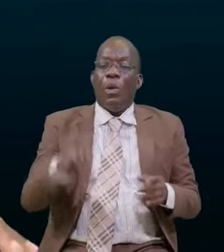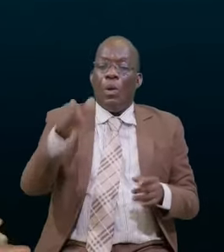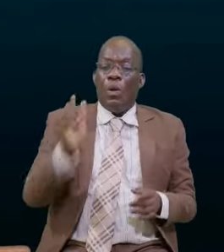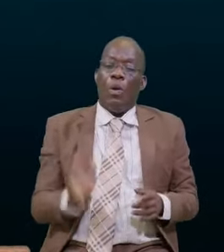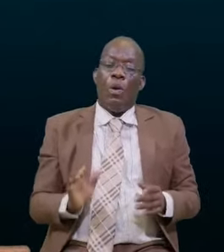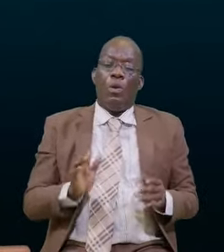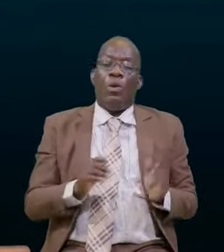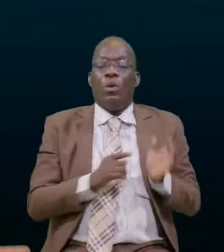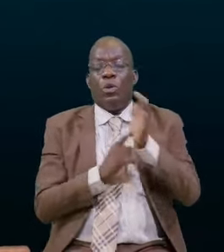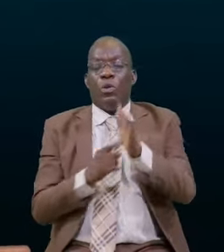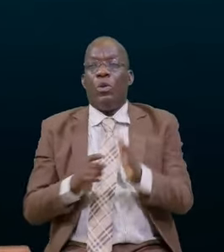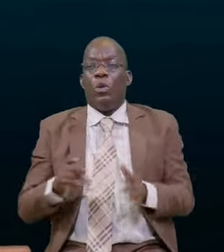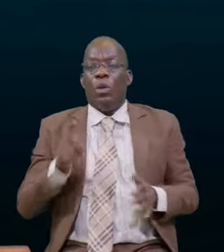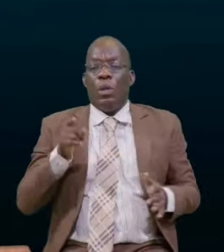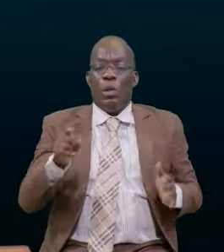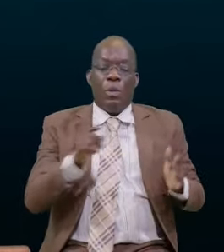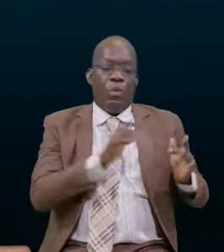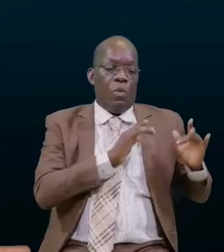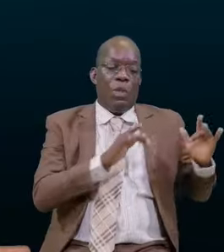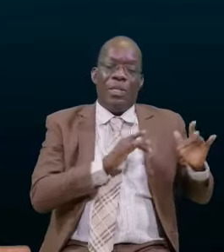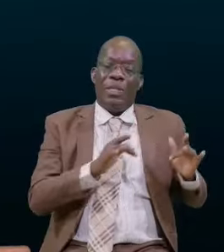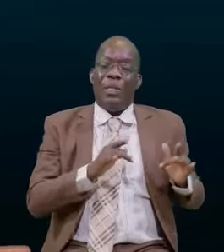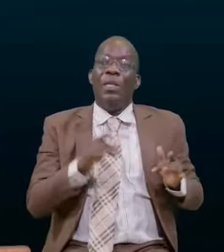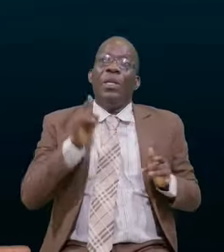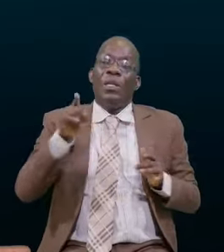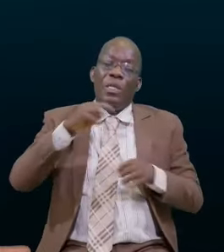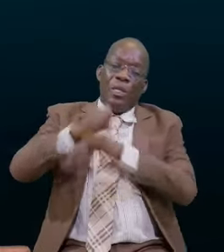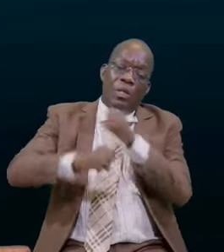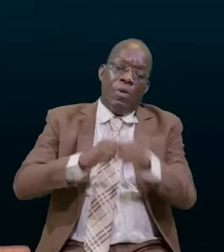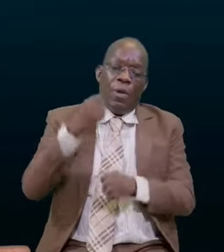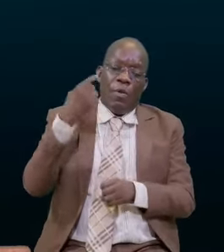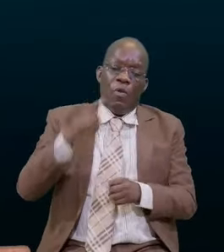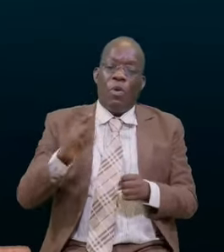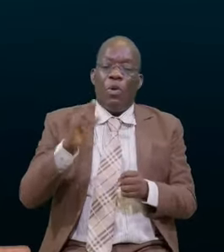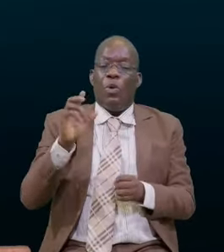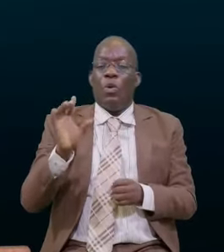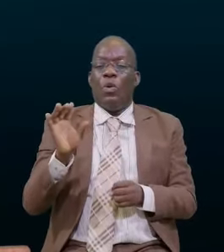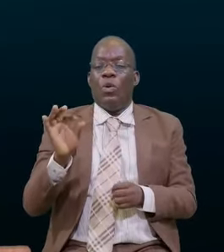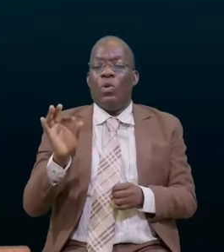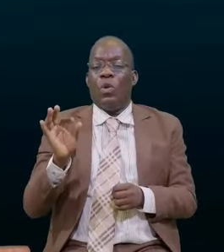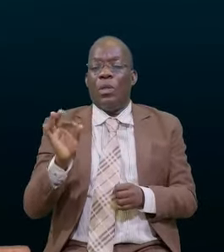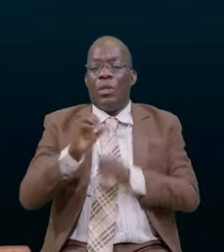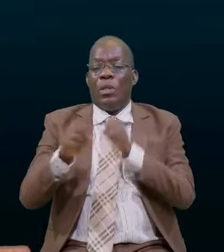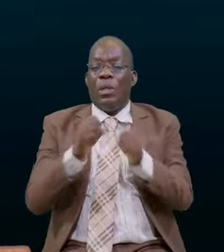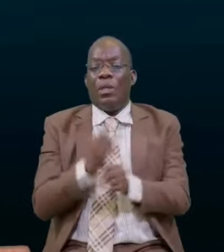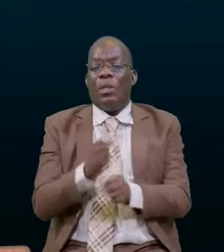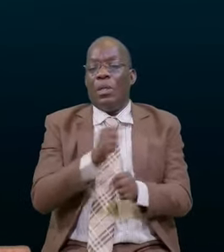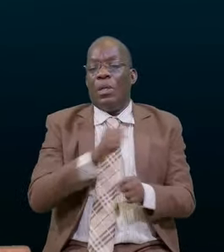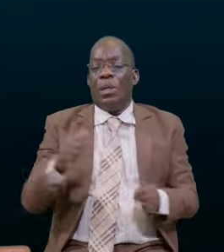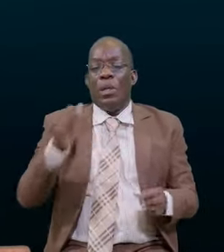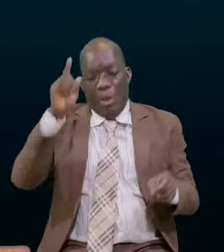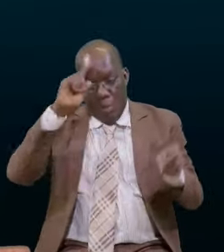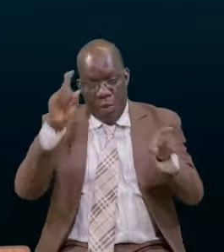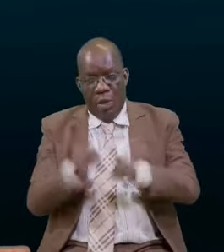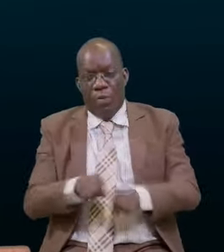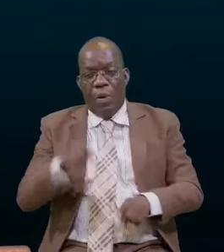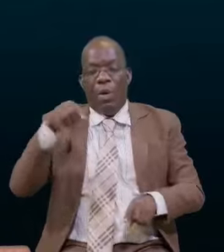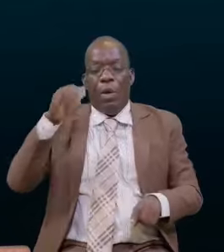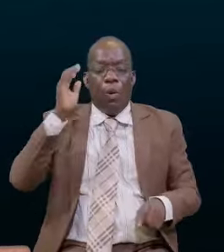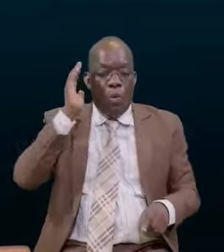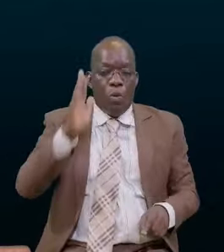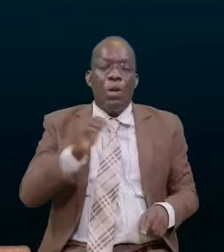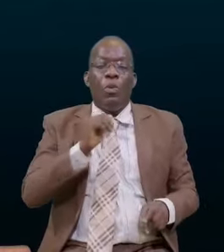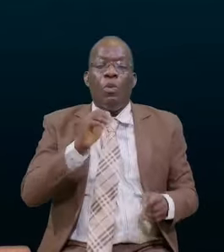suffered for 20 years because of the lies he told and the believer should not be seeing where the life told is just white